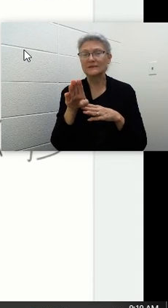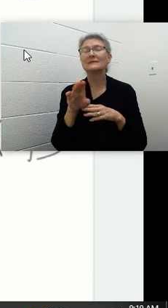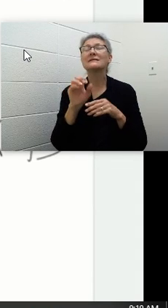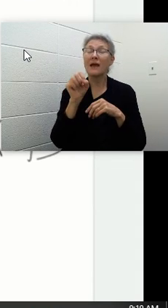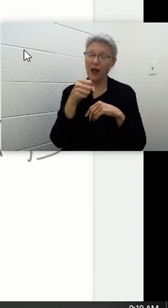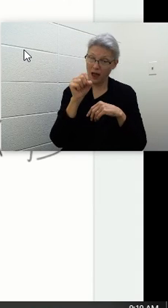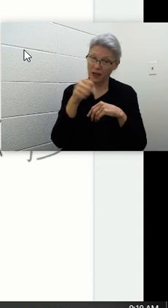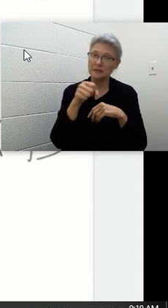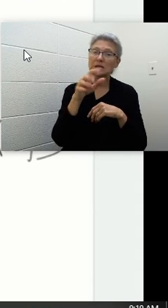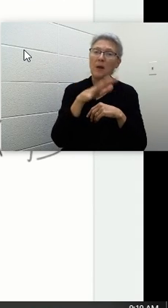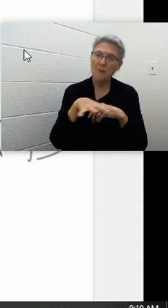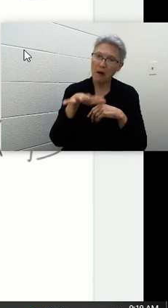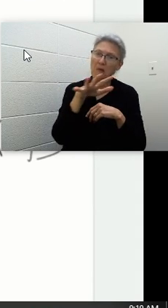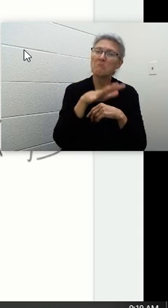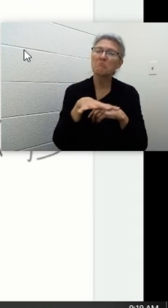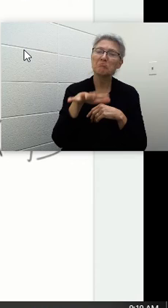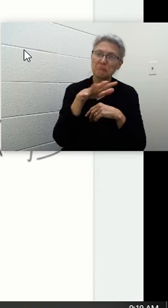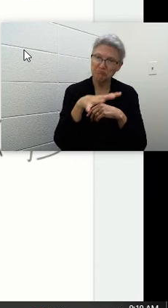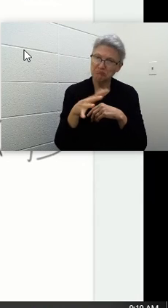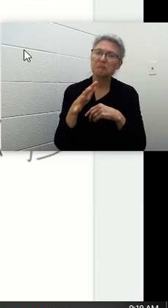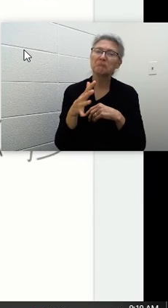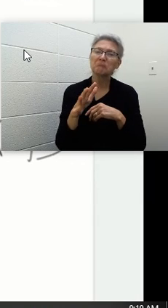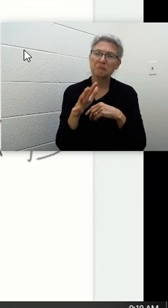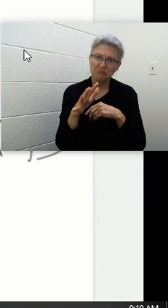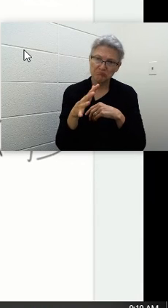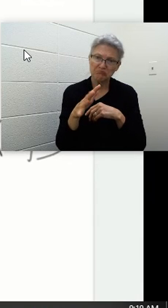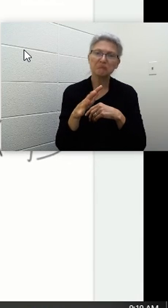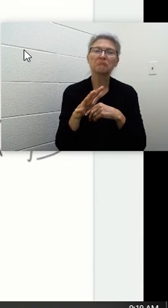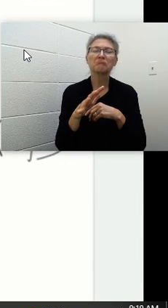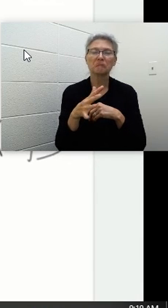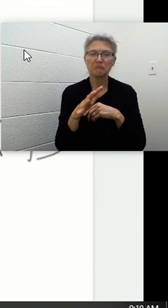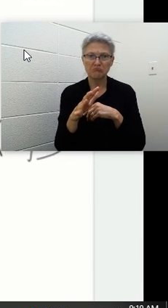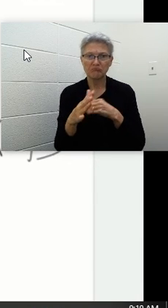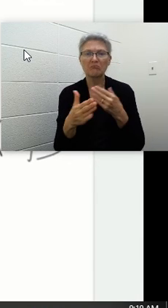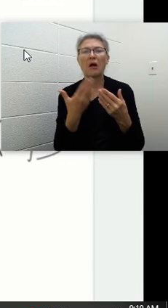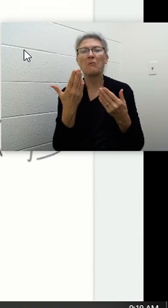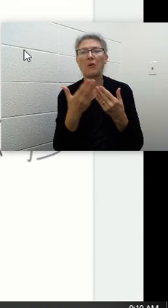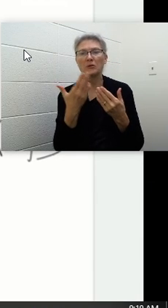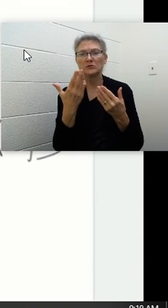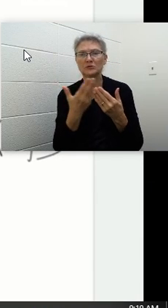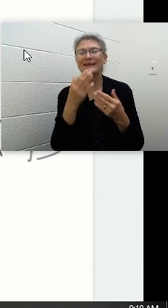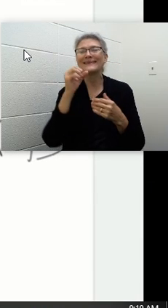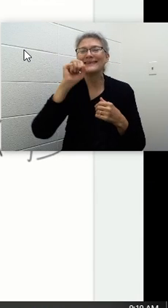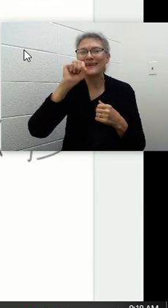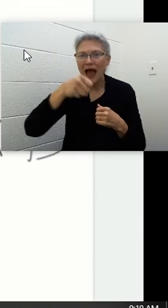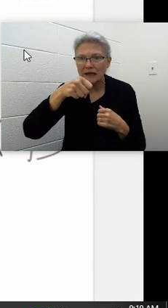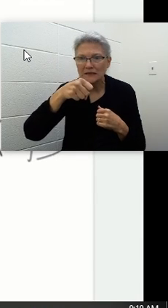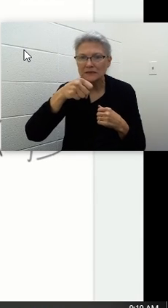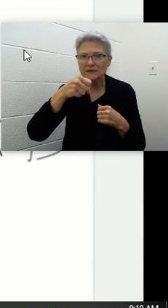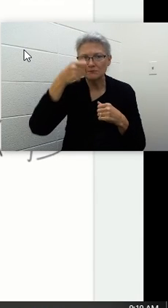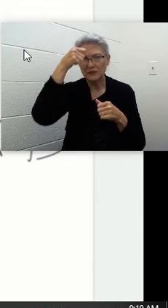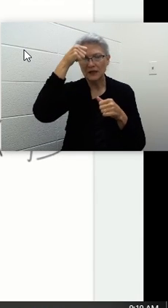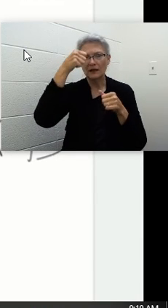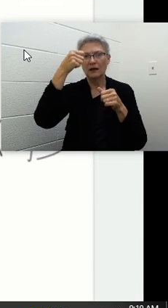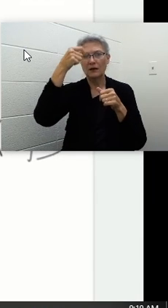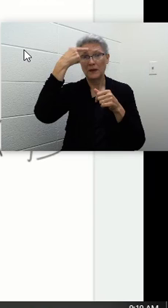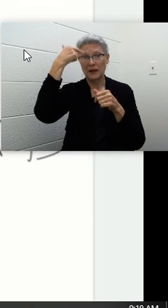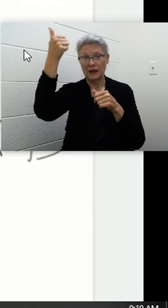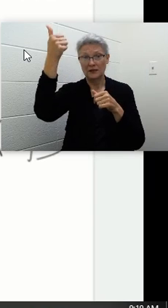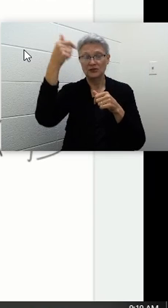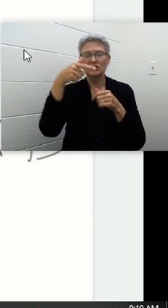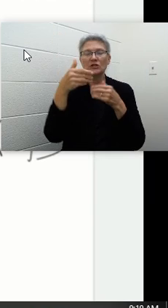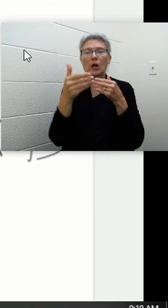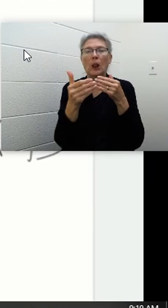yes, reasonable. Yes, and it's because she is